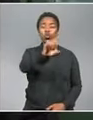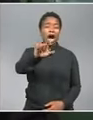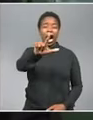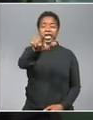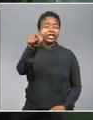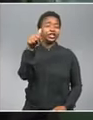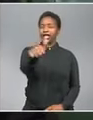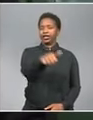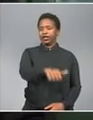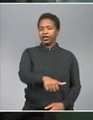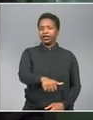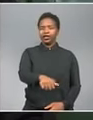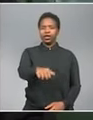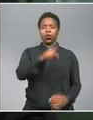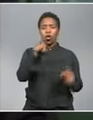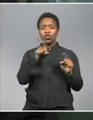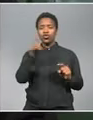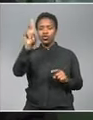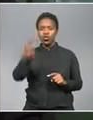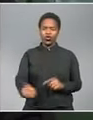286. The nose to the left,